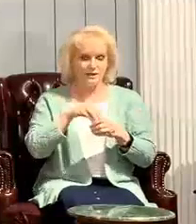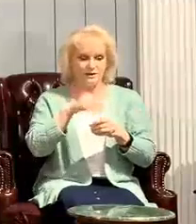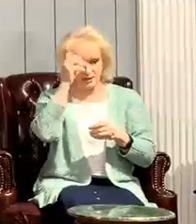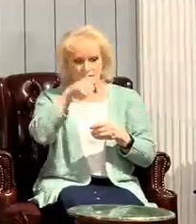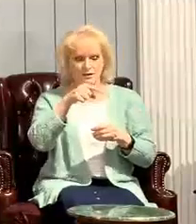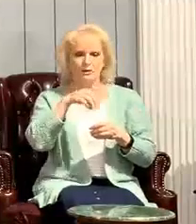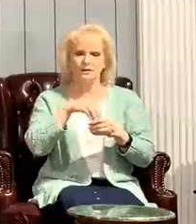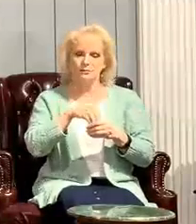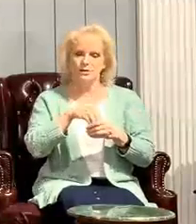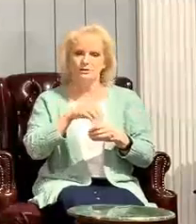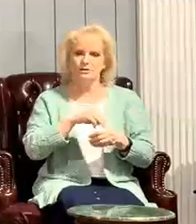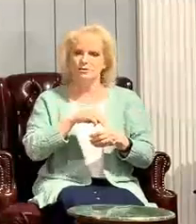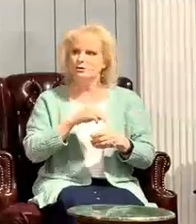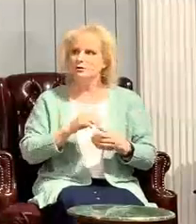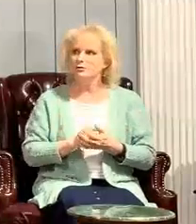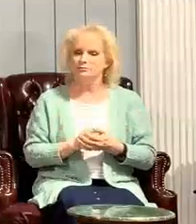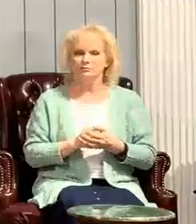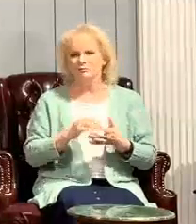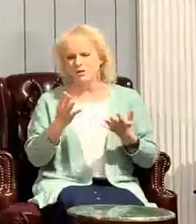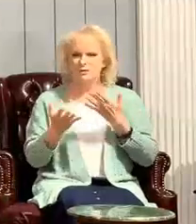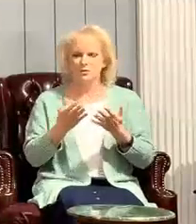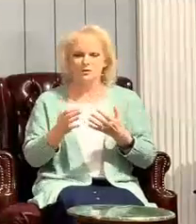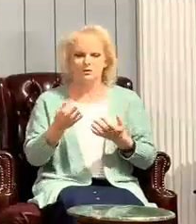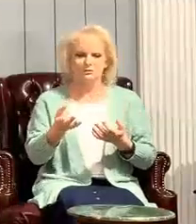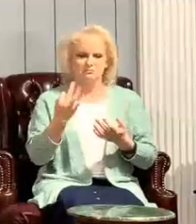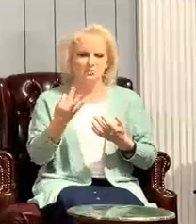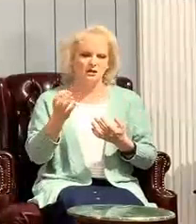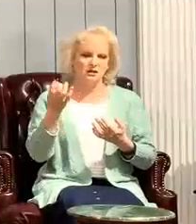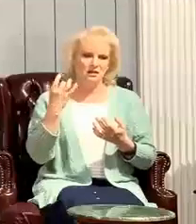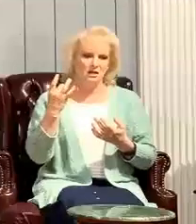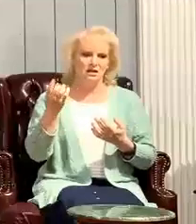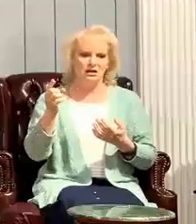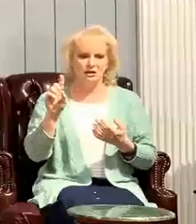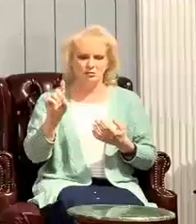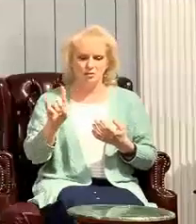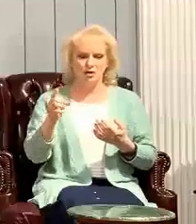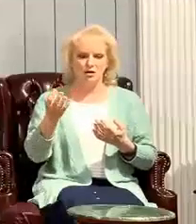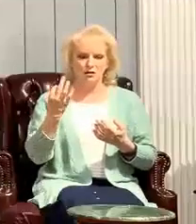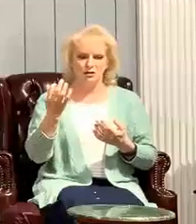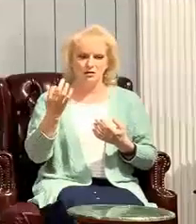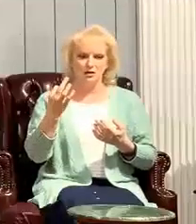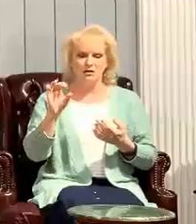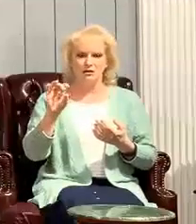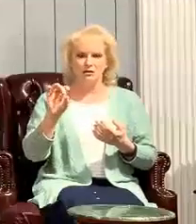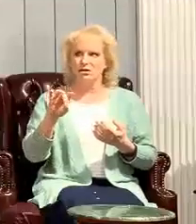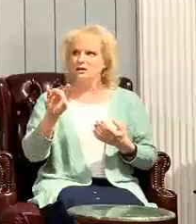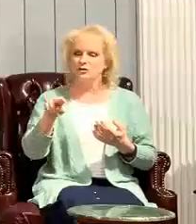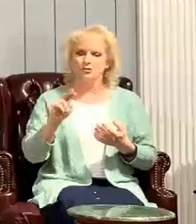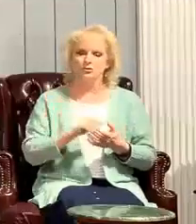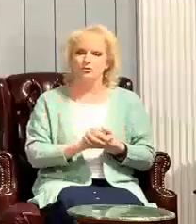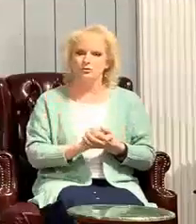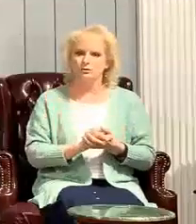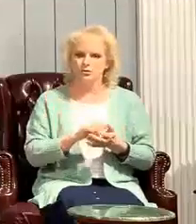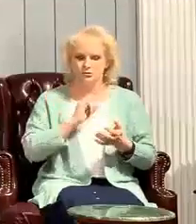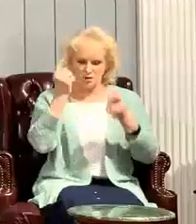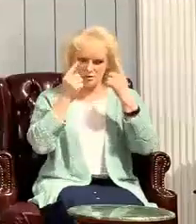college, this would have been like 1981, 1982, 30 years, 50 years, before 1950, I was born in 1958, so I'm thinking